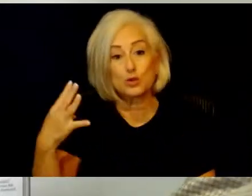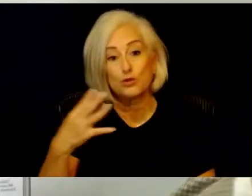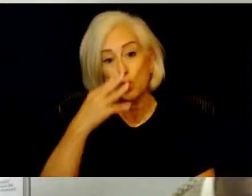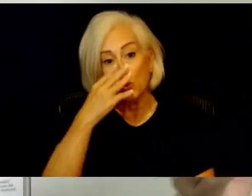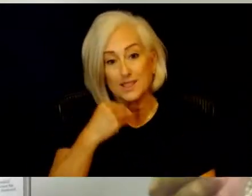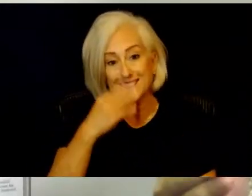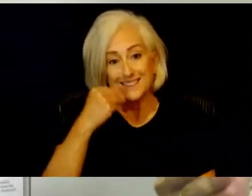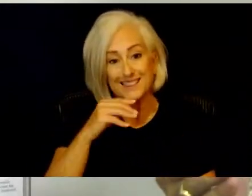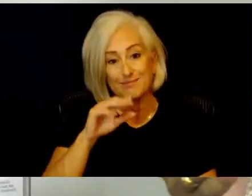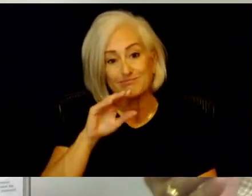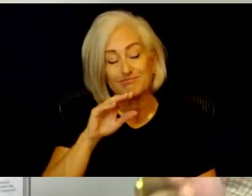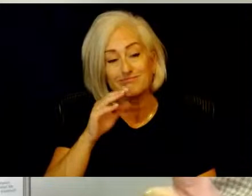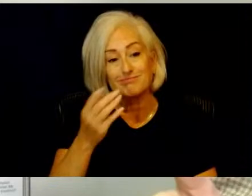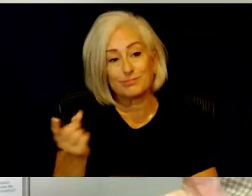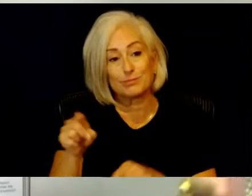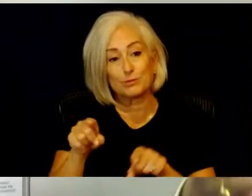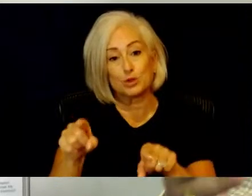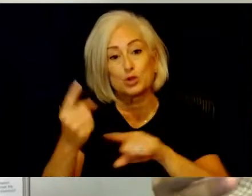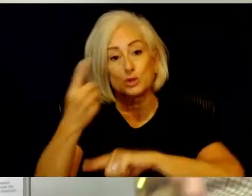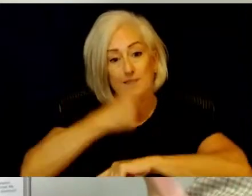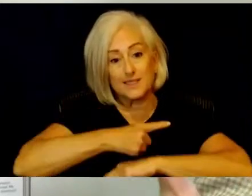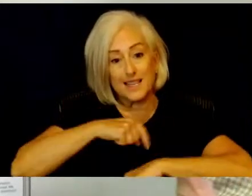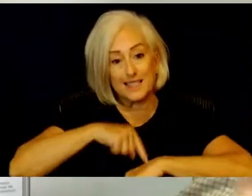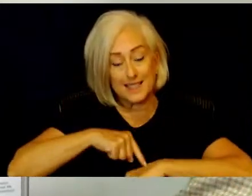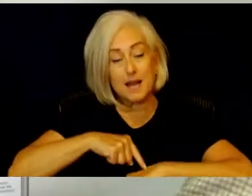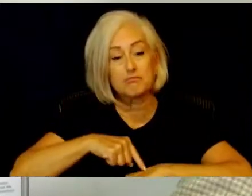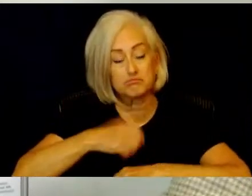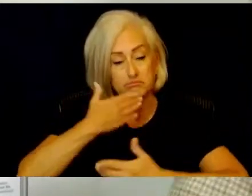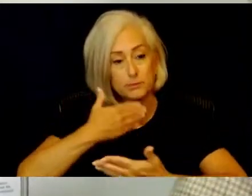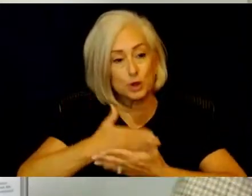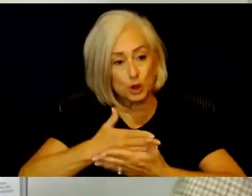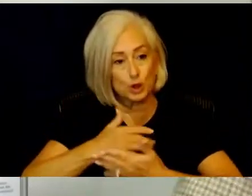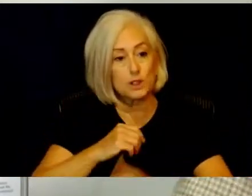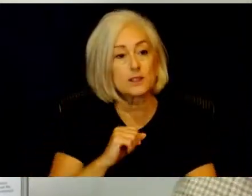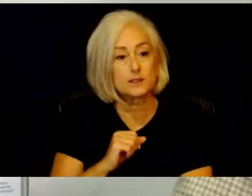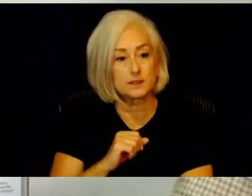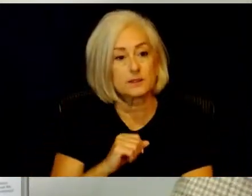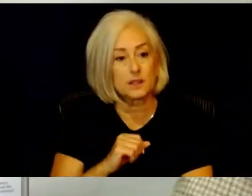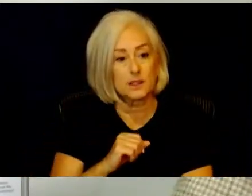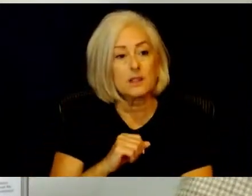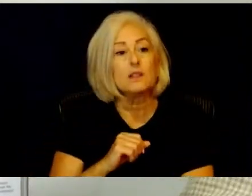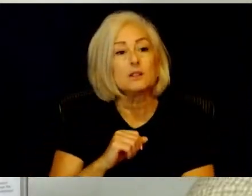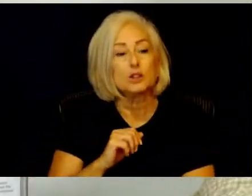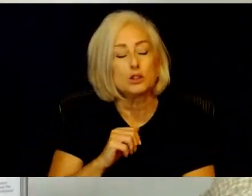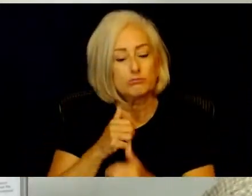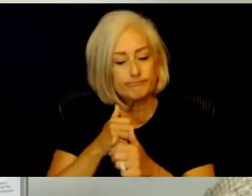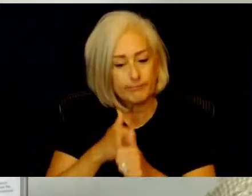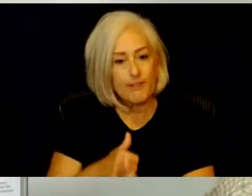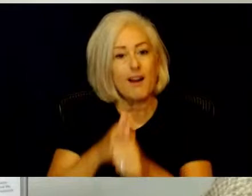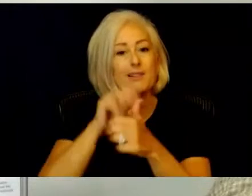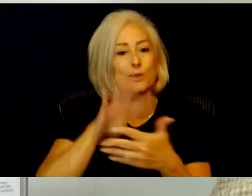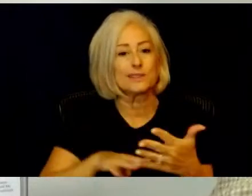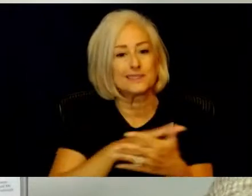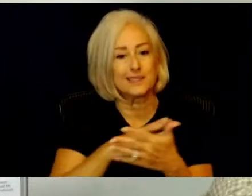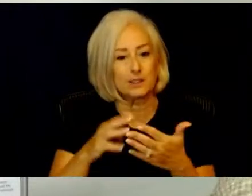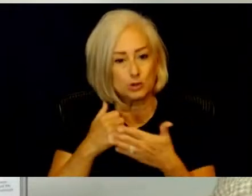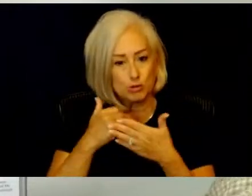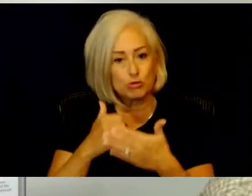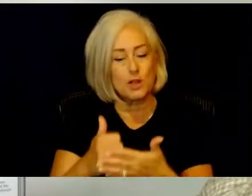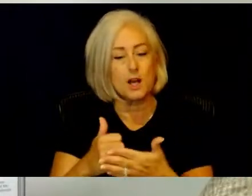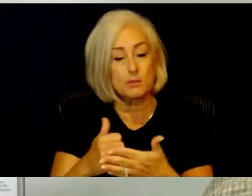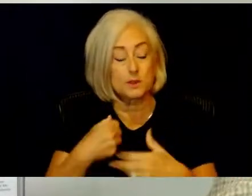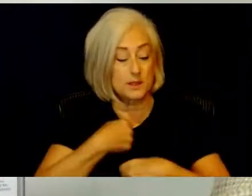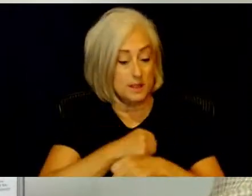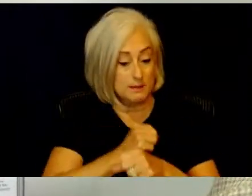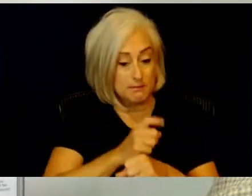as soon as possible for for them into getting into that schedule helps, and also making sure the light and dark